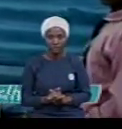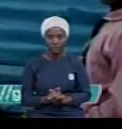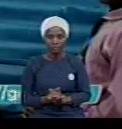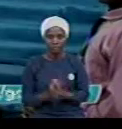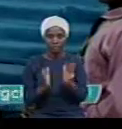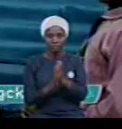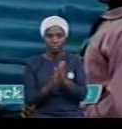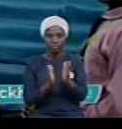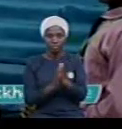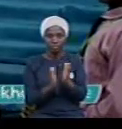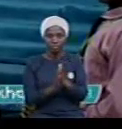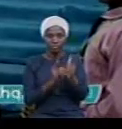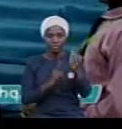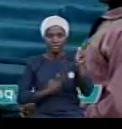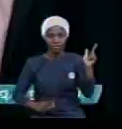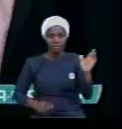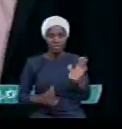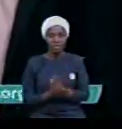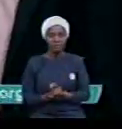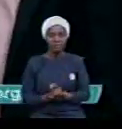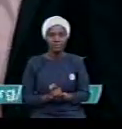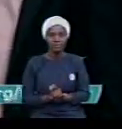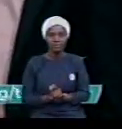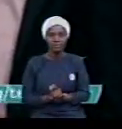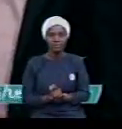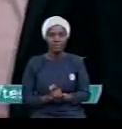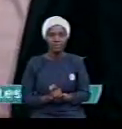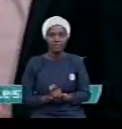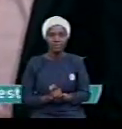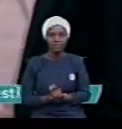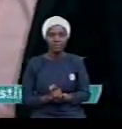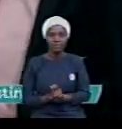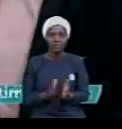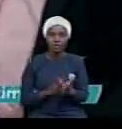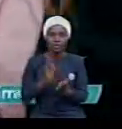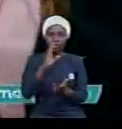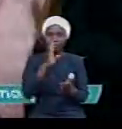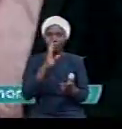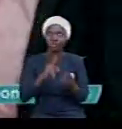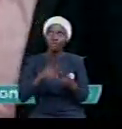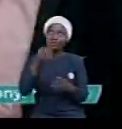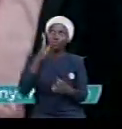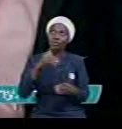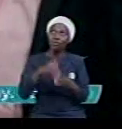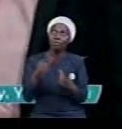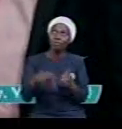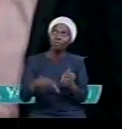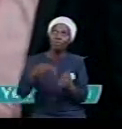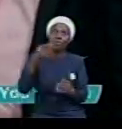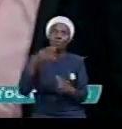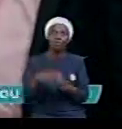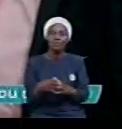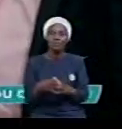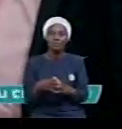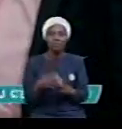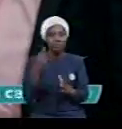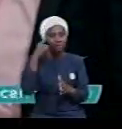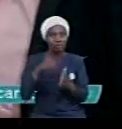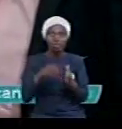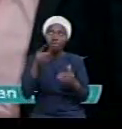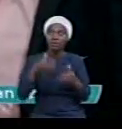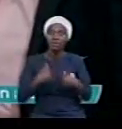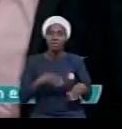Praise the Lord. Glory be to God in the highest for what he has done in my life